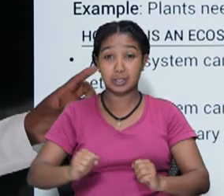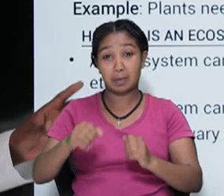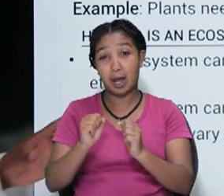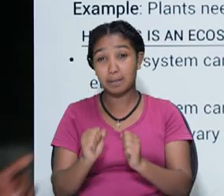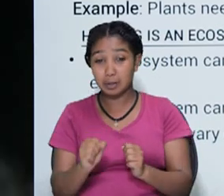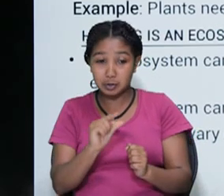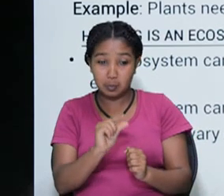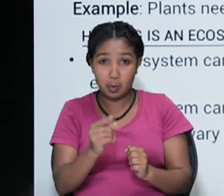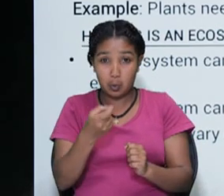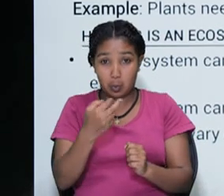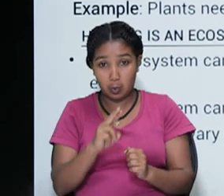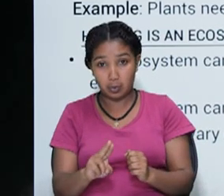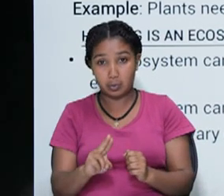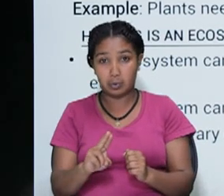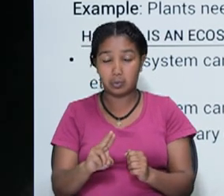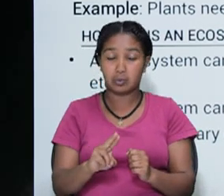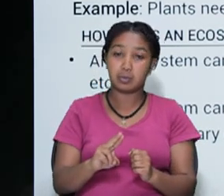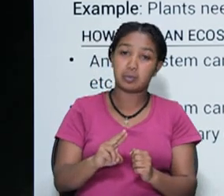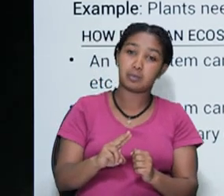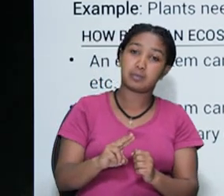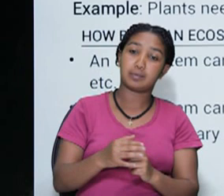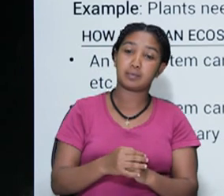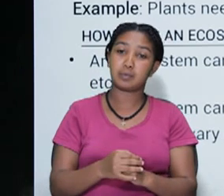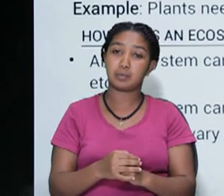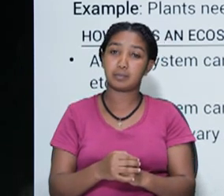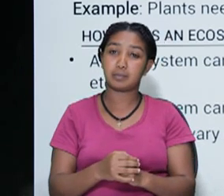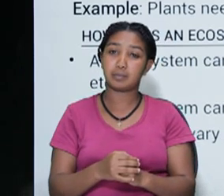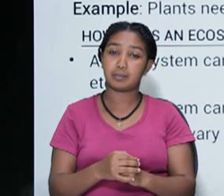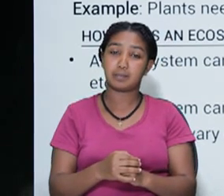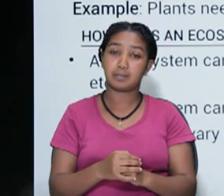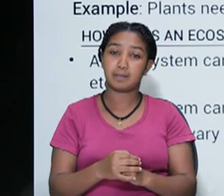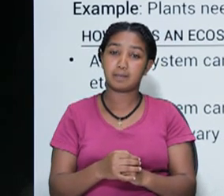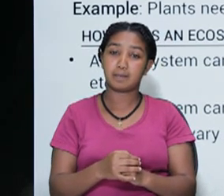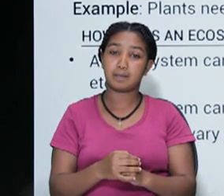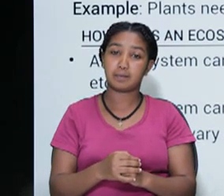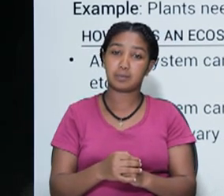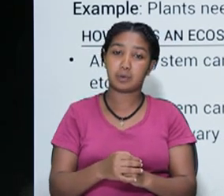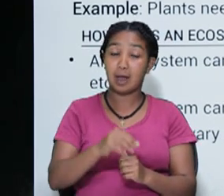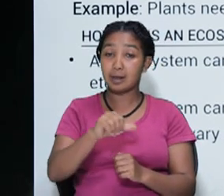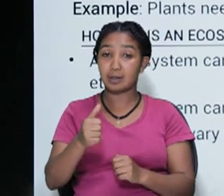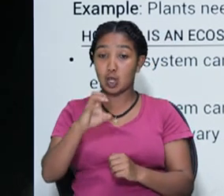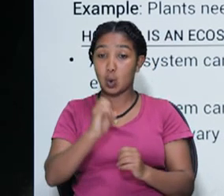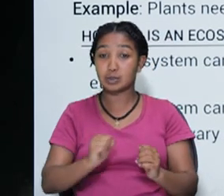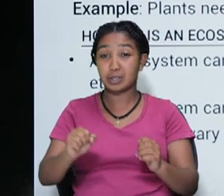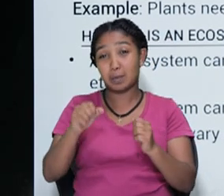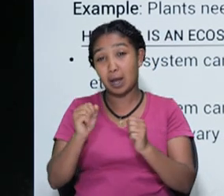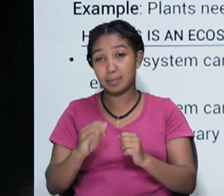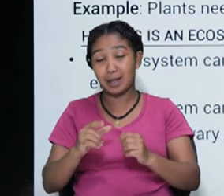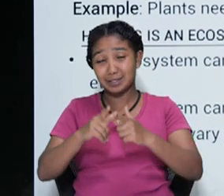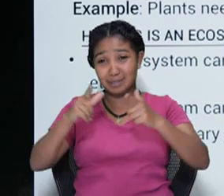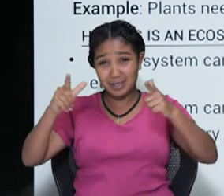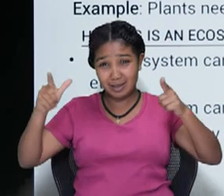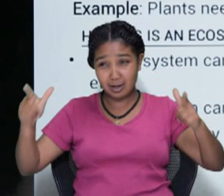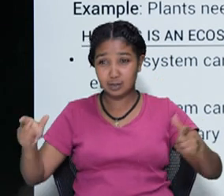be as small as a single tree, pond, aquarium, and others. Another ecosystem can be as